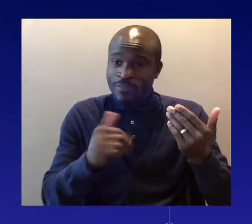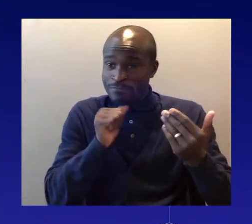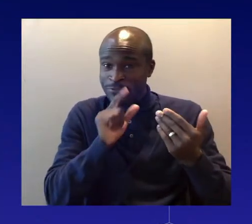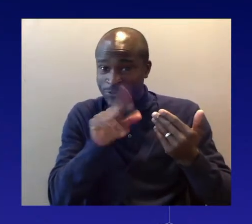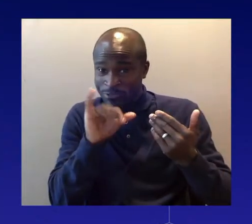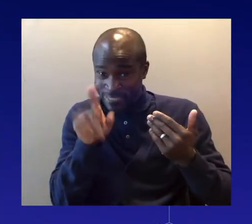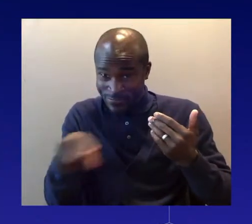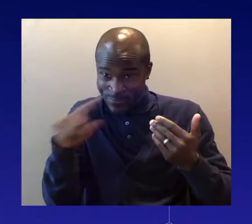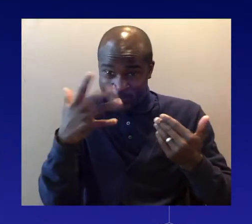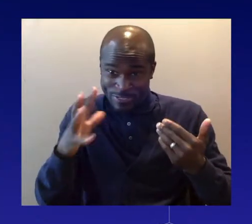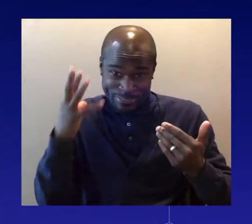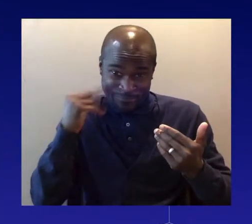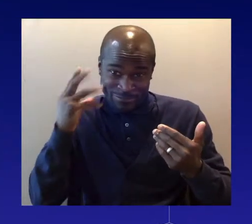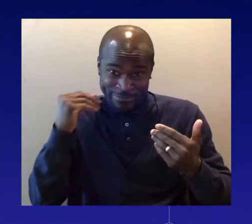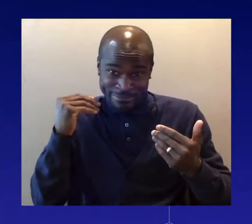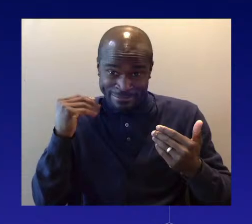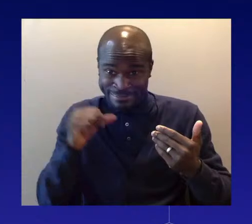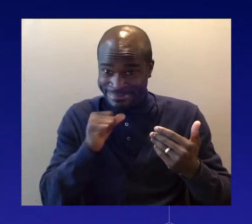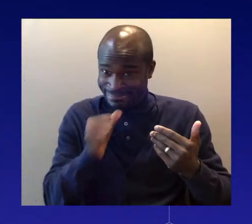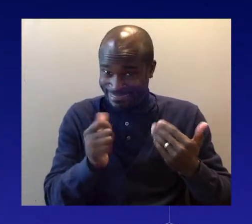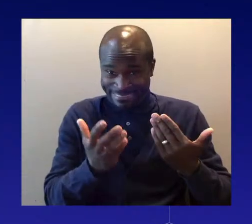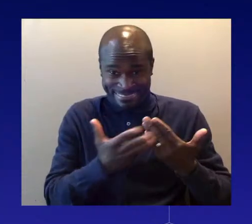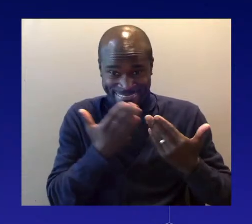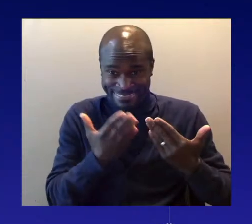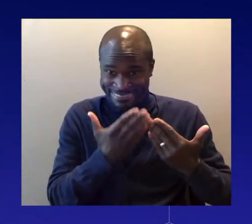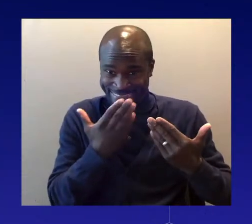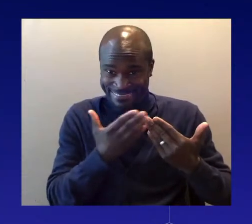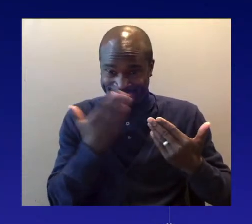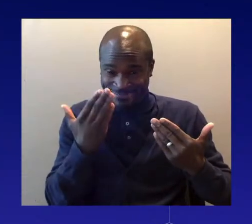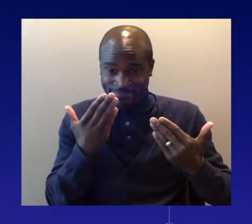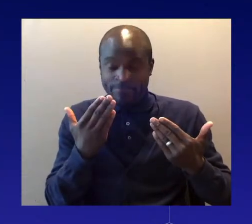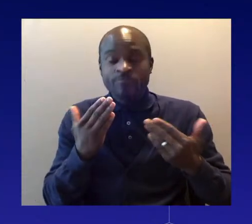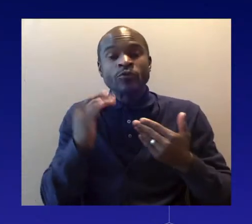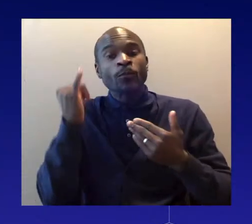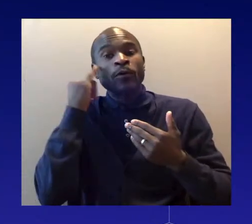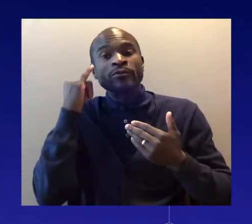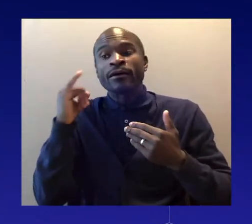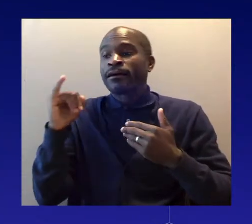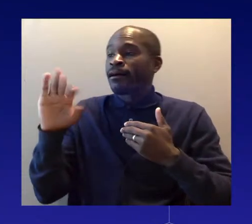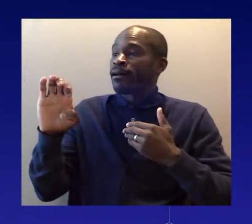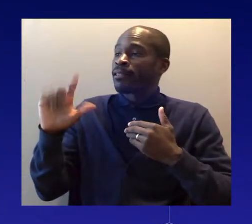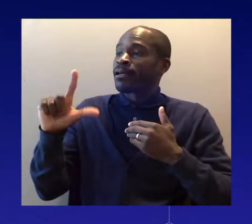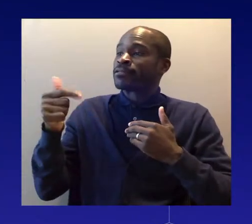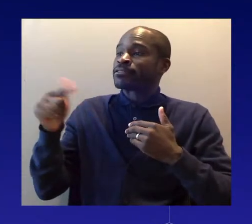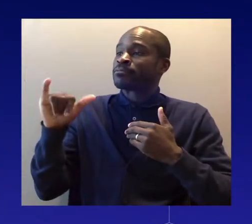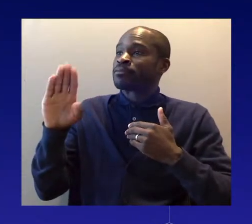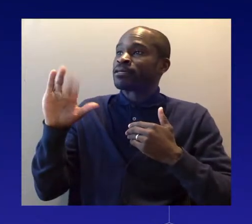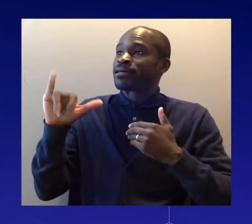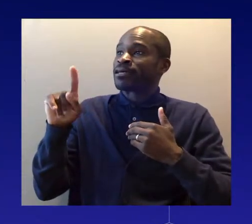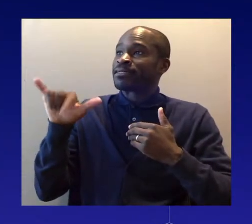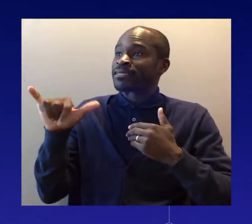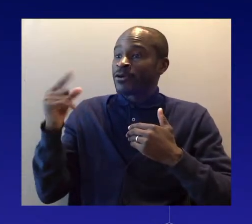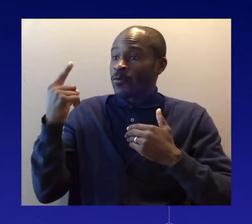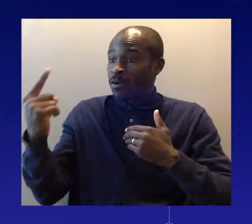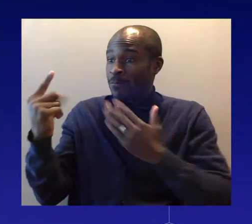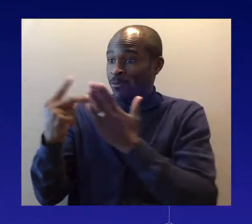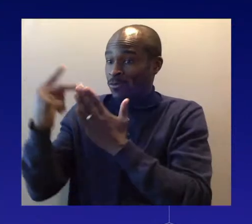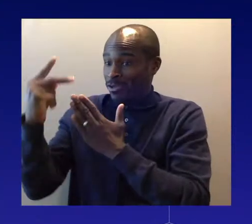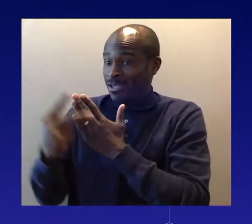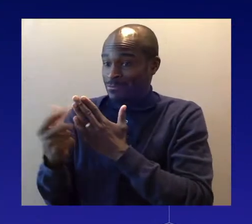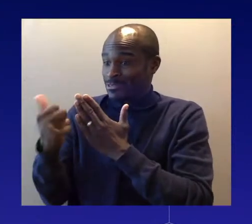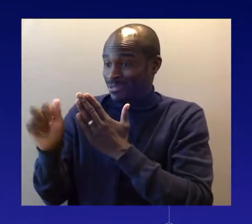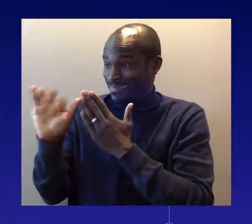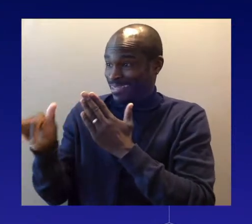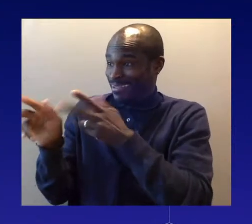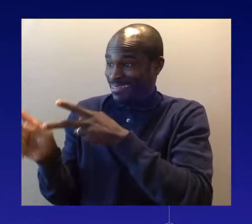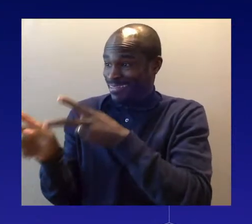things like being able to take your eligibility in one program and use that as a basis for eligibility in another program based on the rules